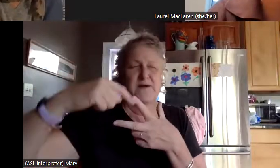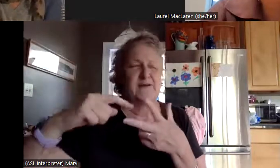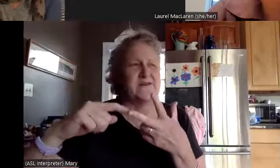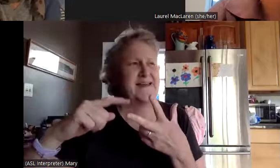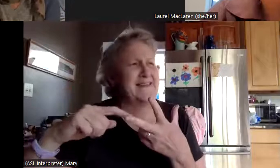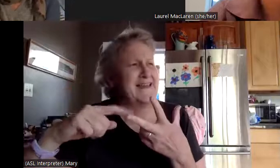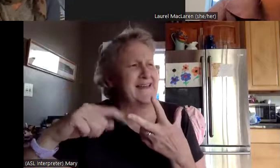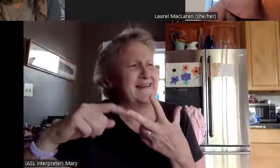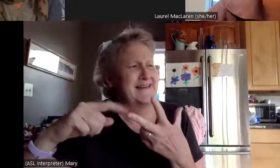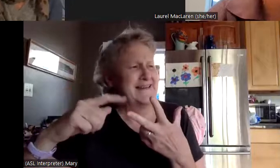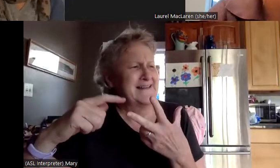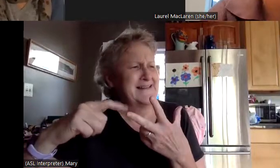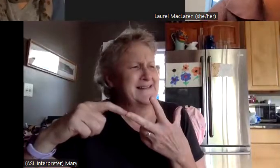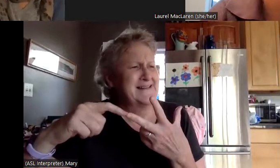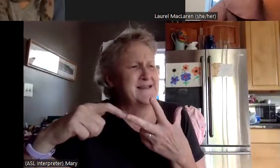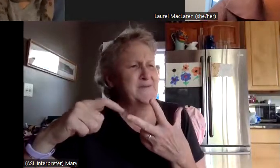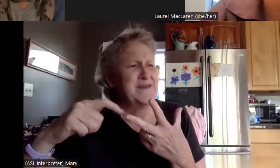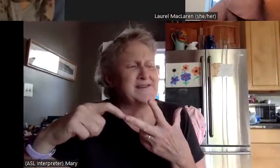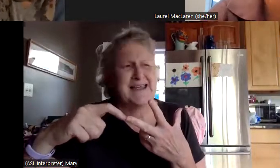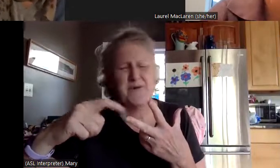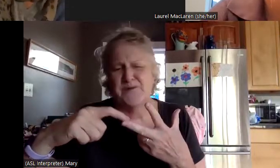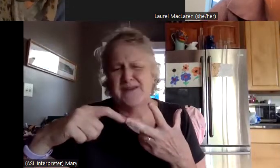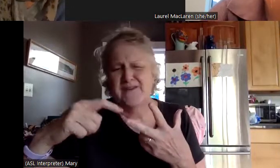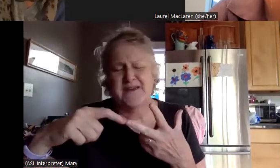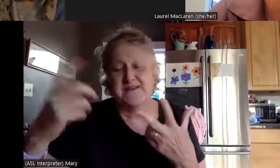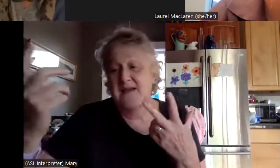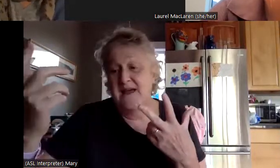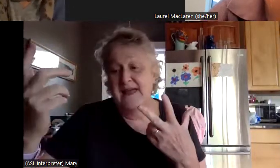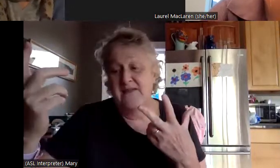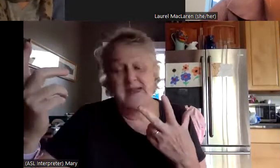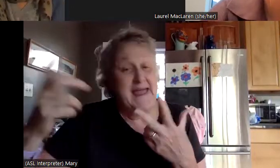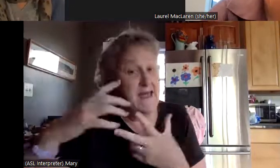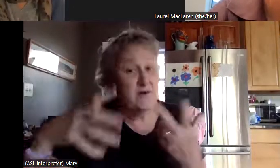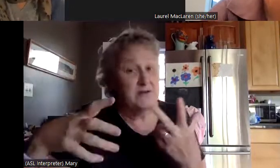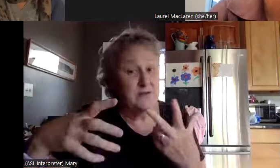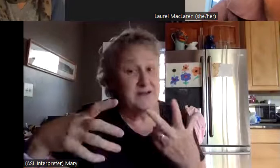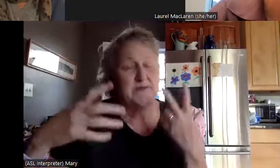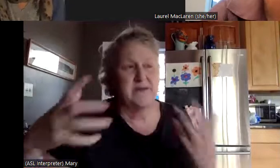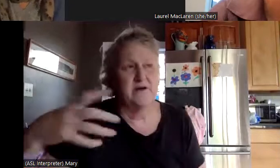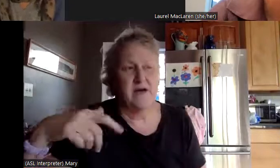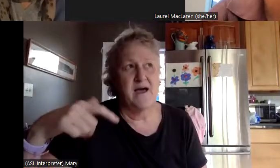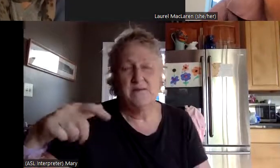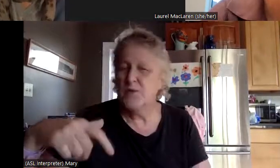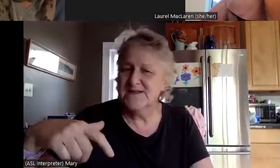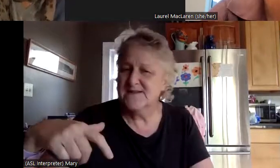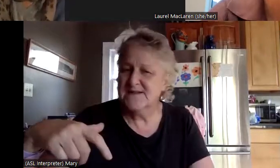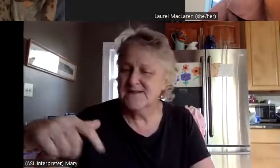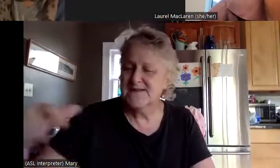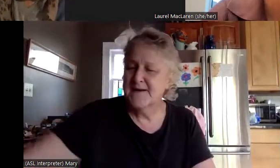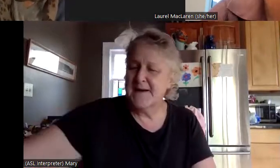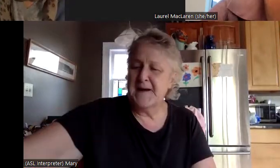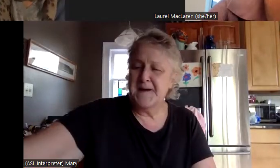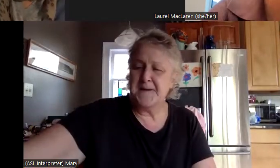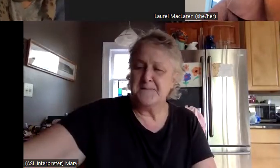the way Mhm. around, and then something else. I can't remember what the other thing is. And they have all 3, but they're not